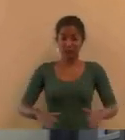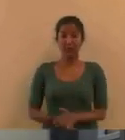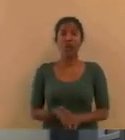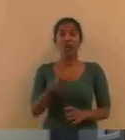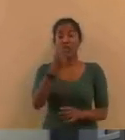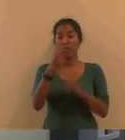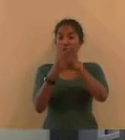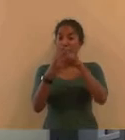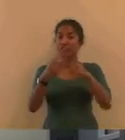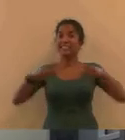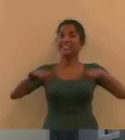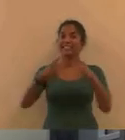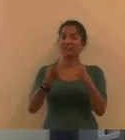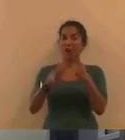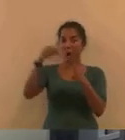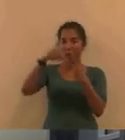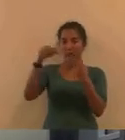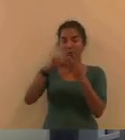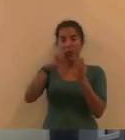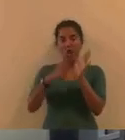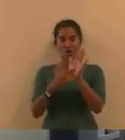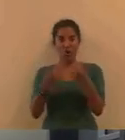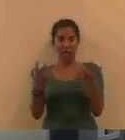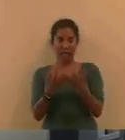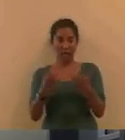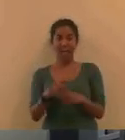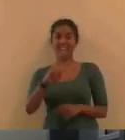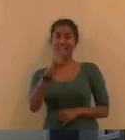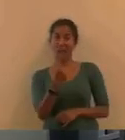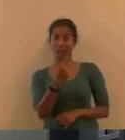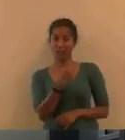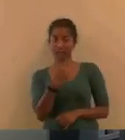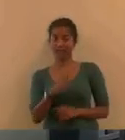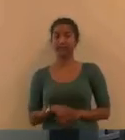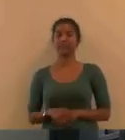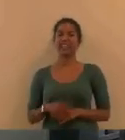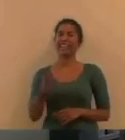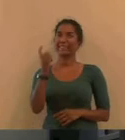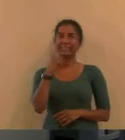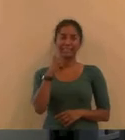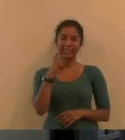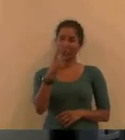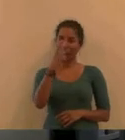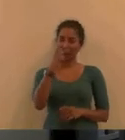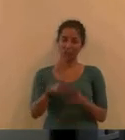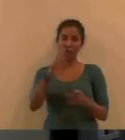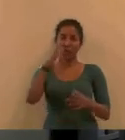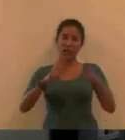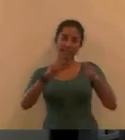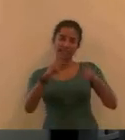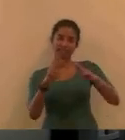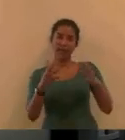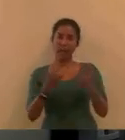options that I'm going to show you today. The first one is the easiest one, so it's up to you. You gauge how hard you want to push